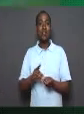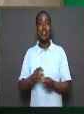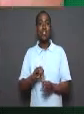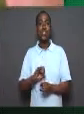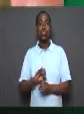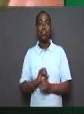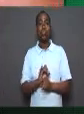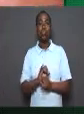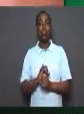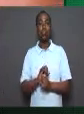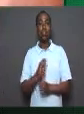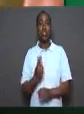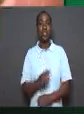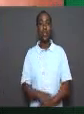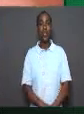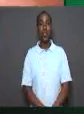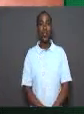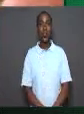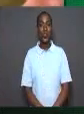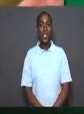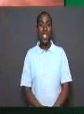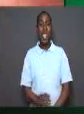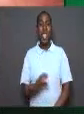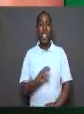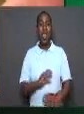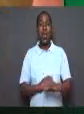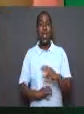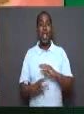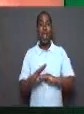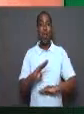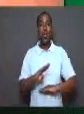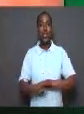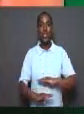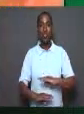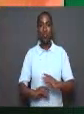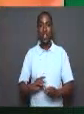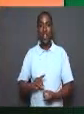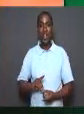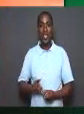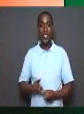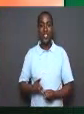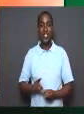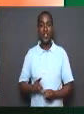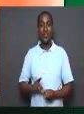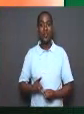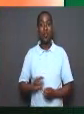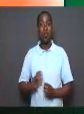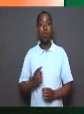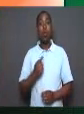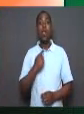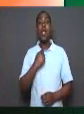juices. The chemical process of digestion occurs in the